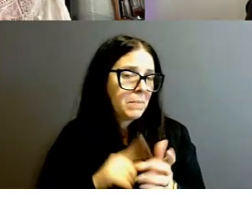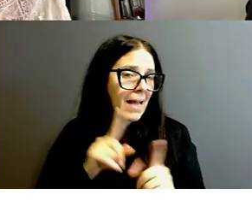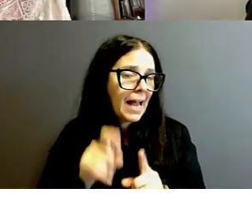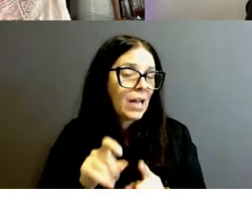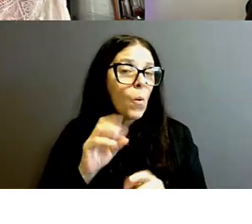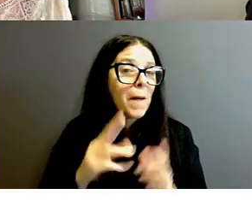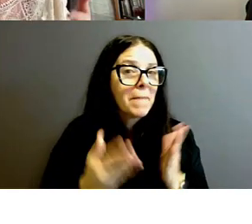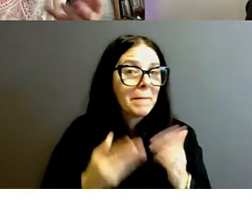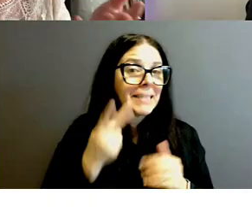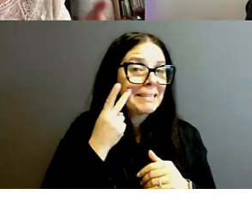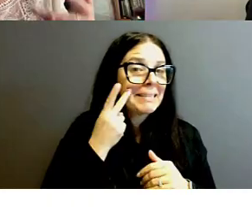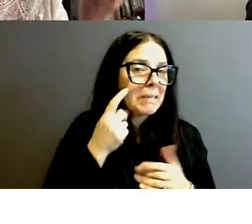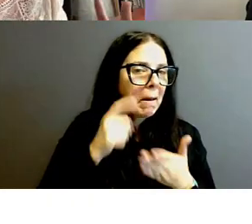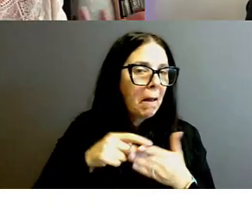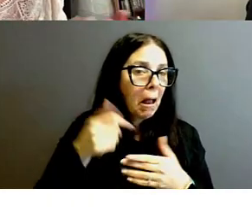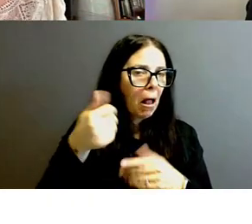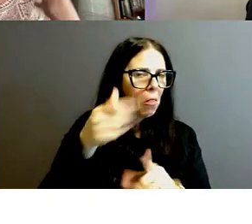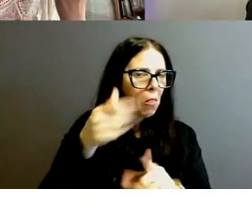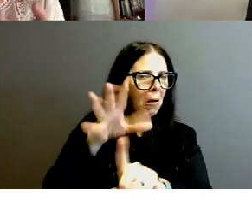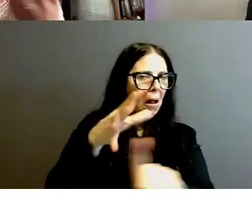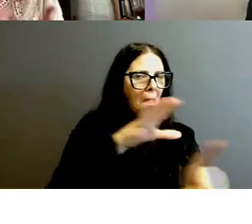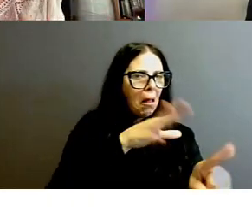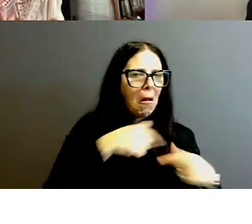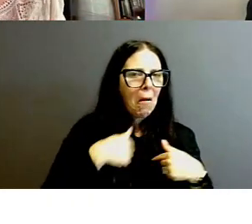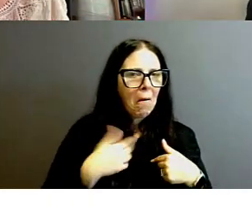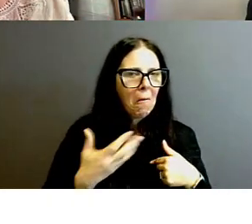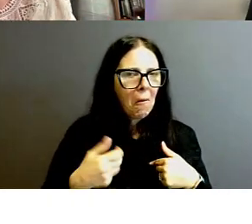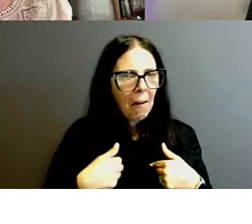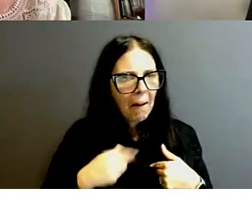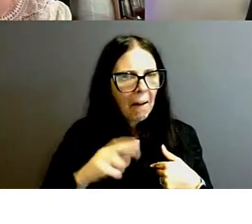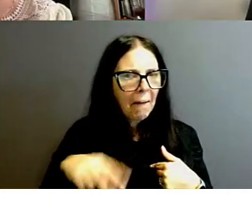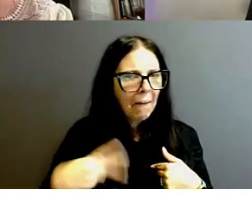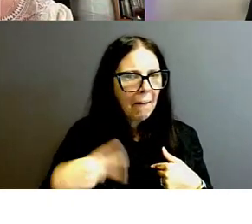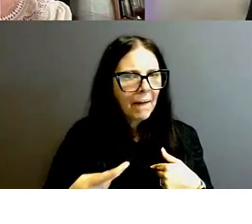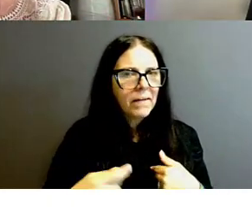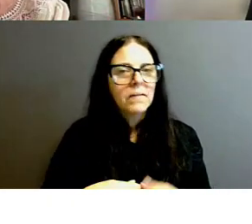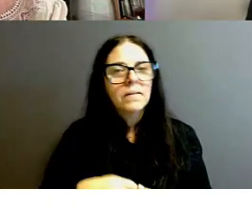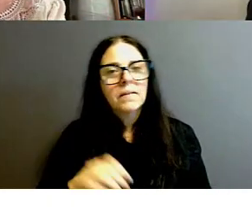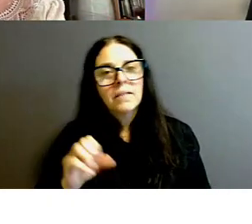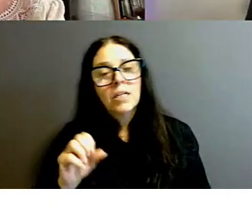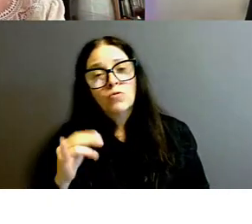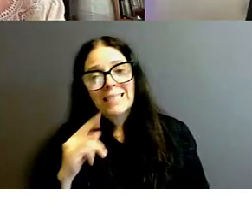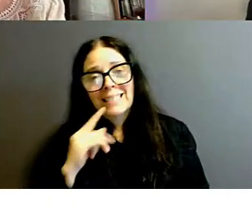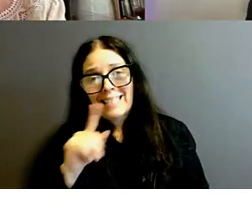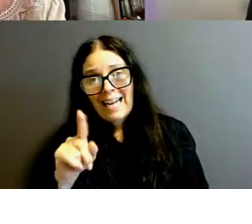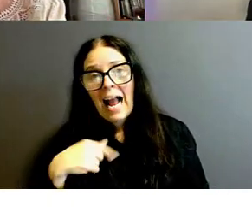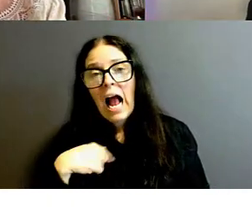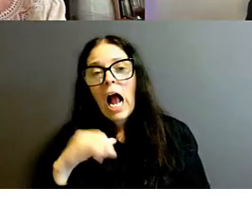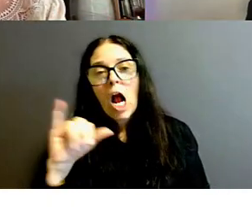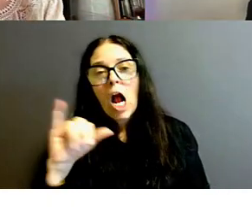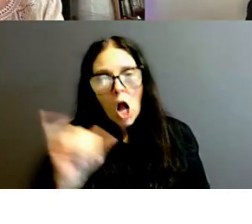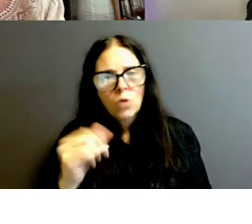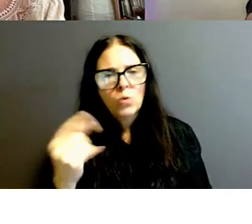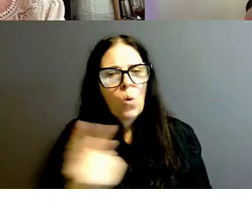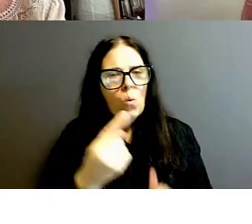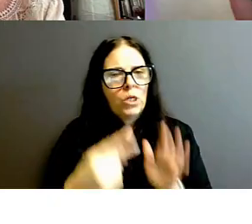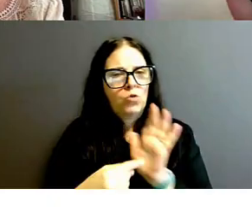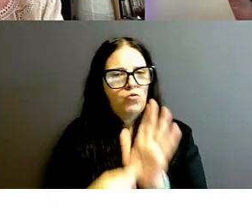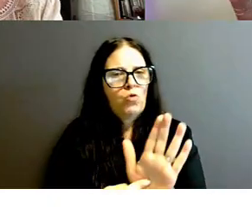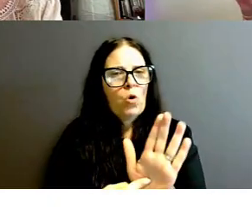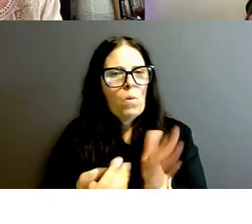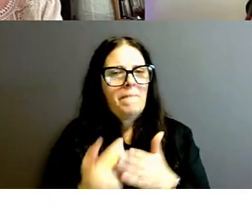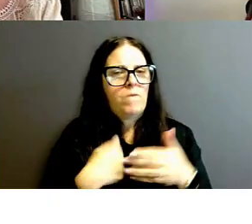other people being Yeah. showcased or highlighted, and then they But want to be part of but that. I also show them the picture before I post it. So I don't